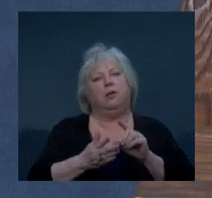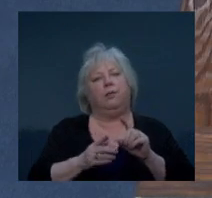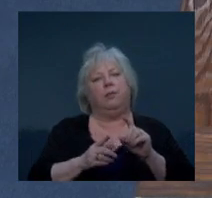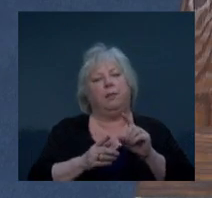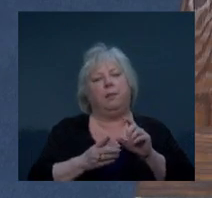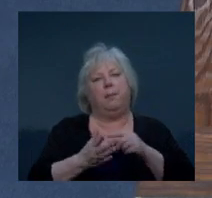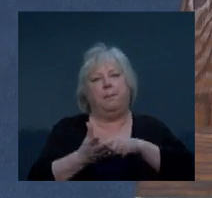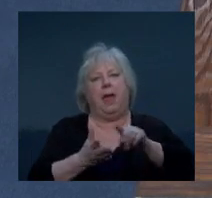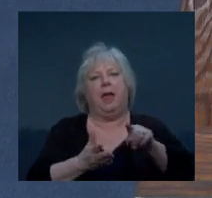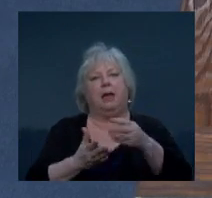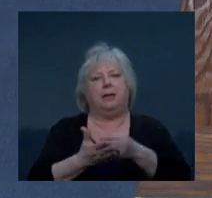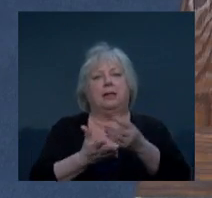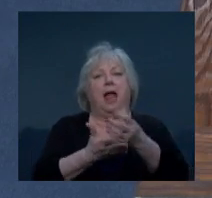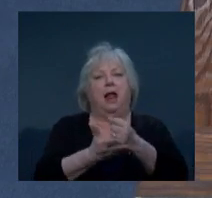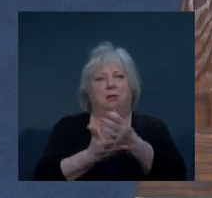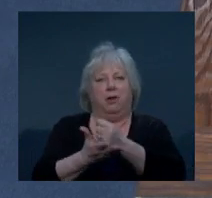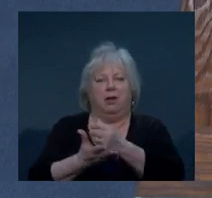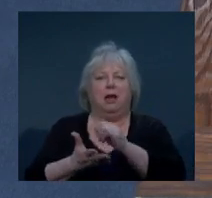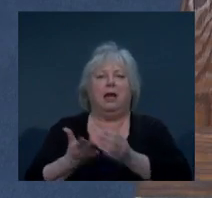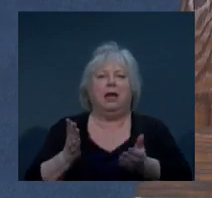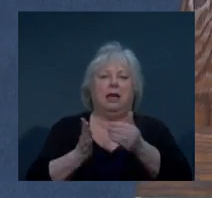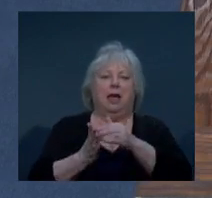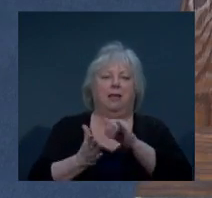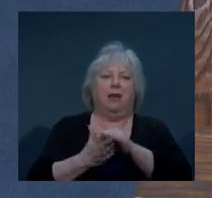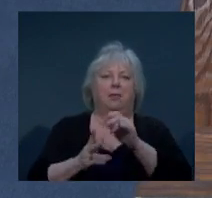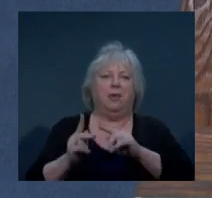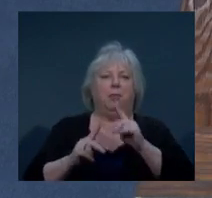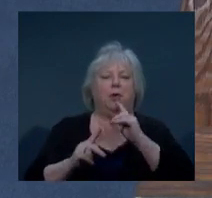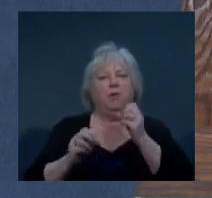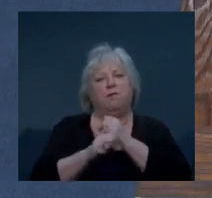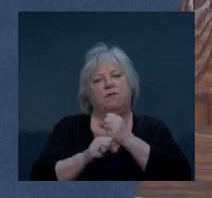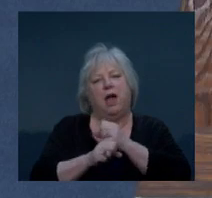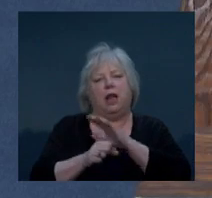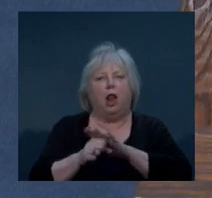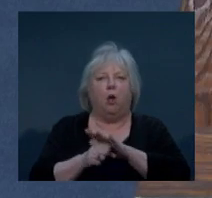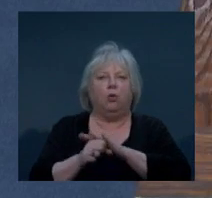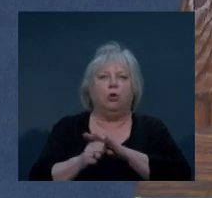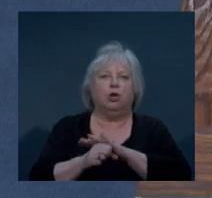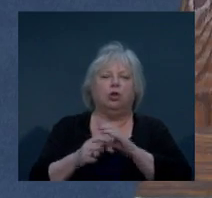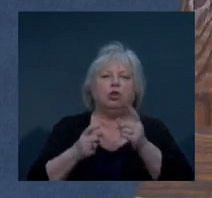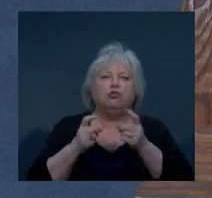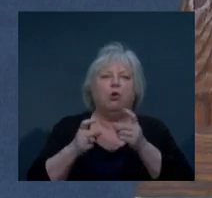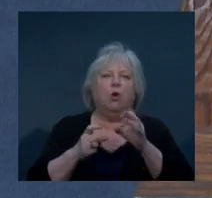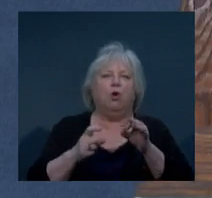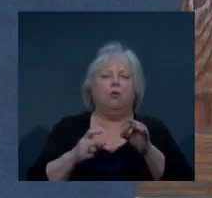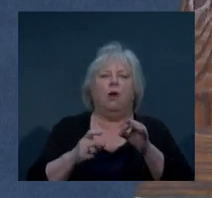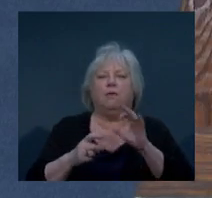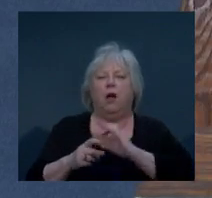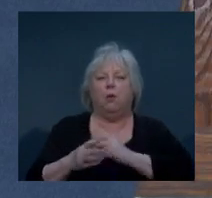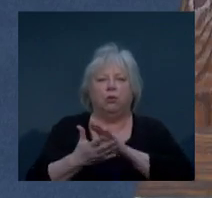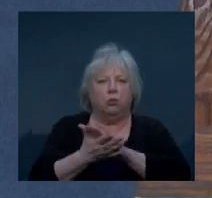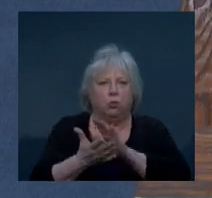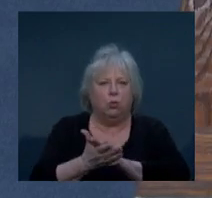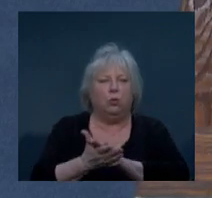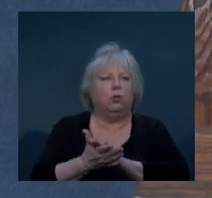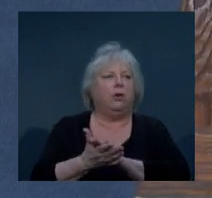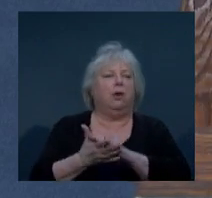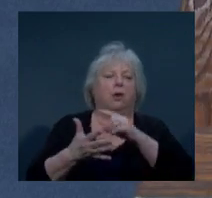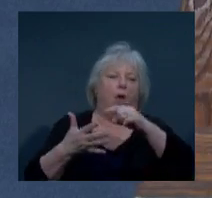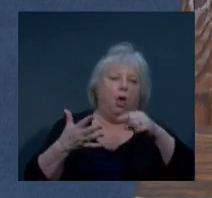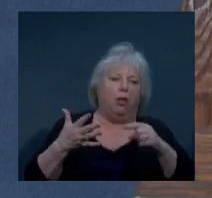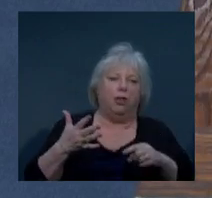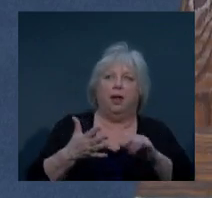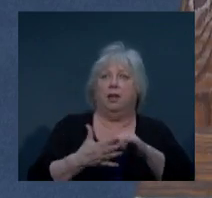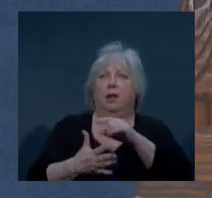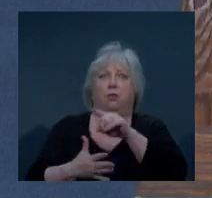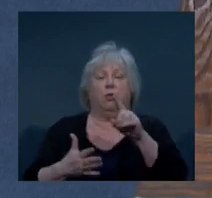again, those are salaries of people that fight local control of our schools, all the things that y'all have